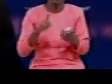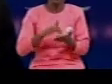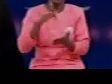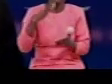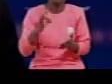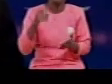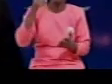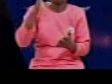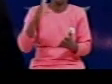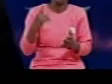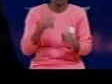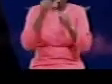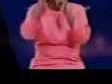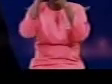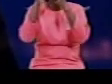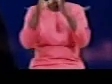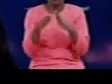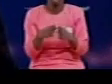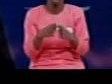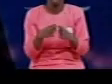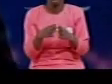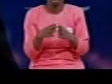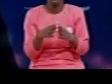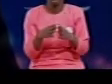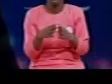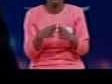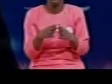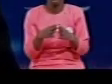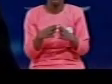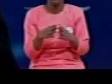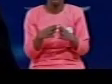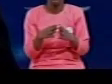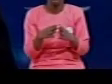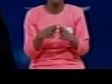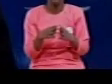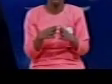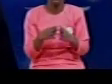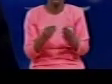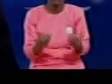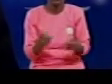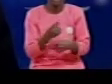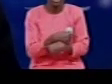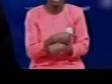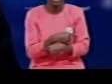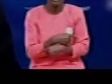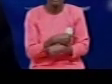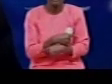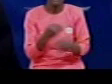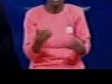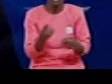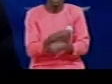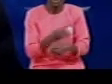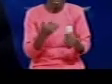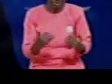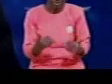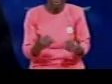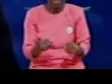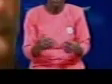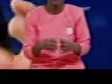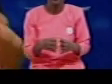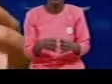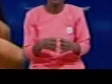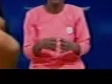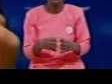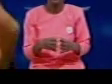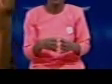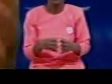Father. But you don't have to wait till that day to surrender. Today, right here, right now, my dear friend, sing praise